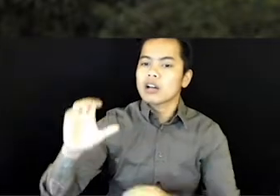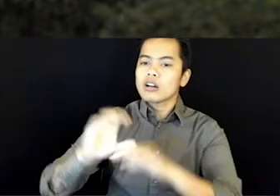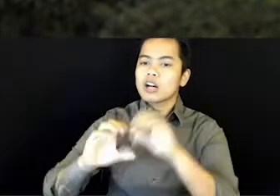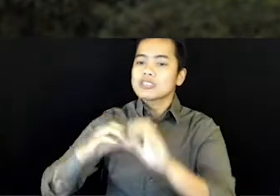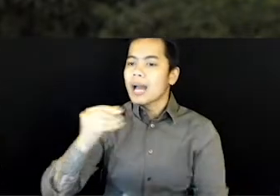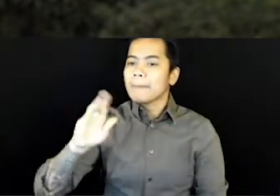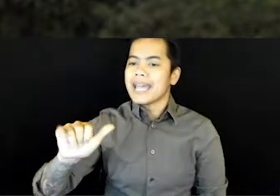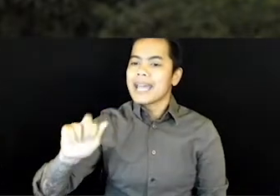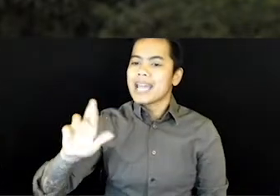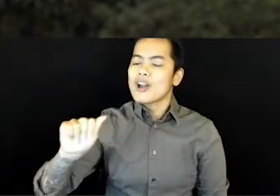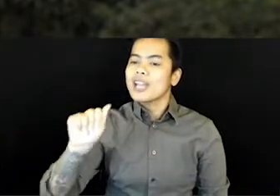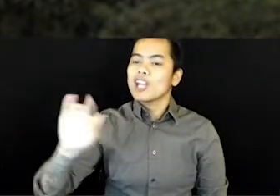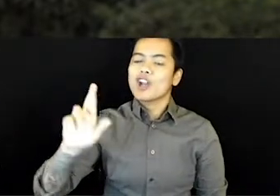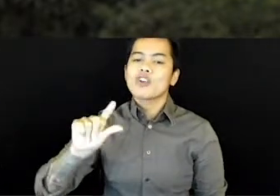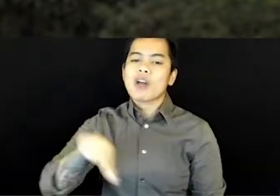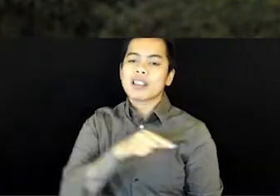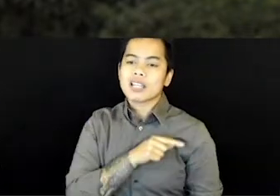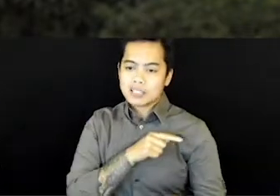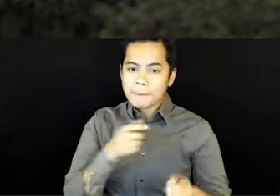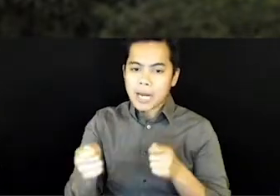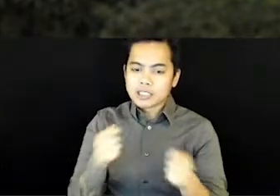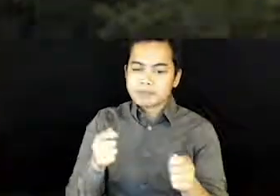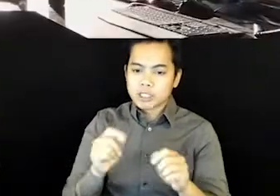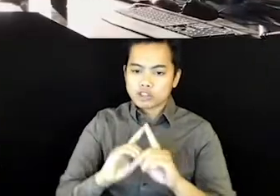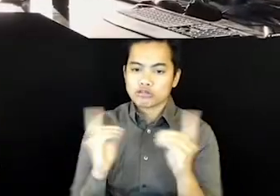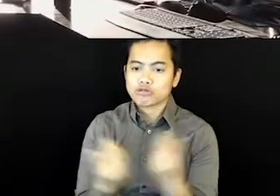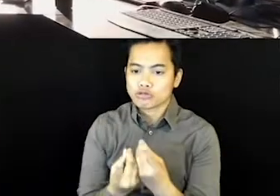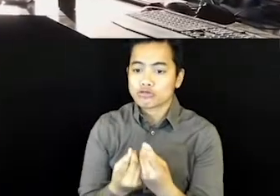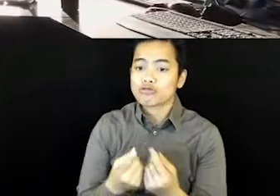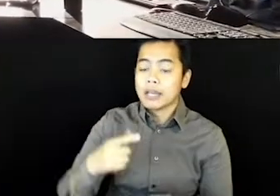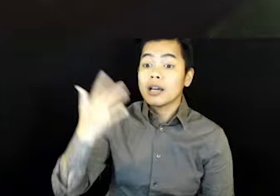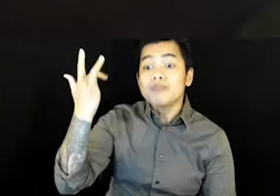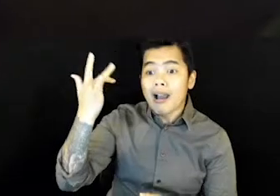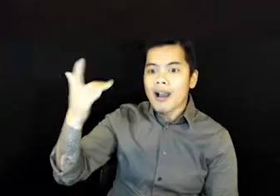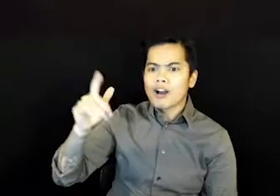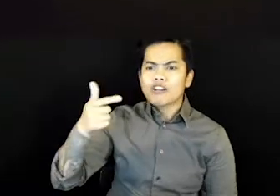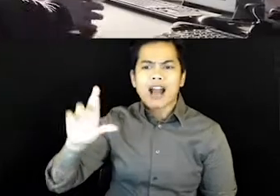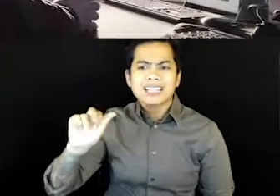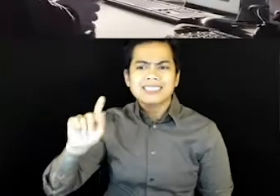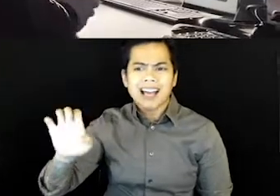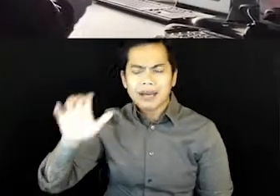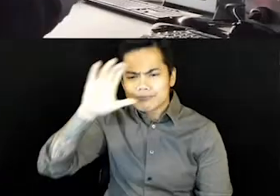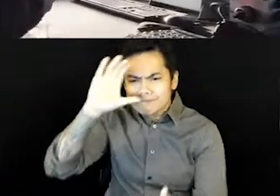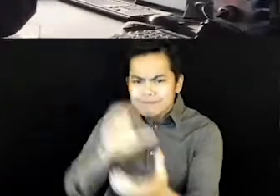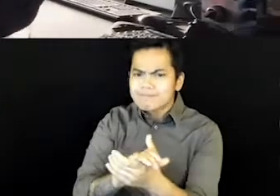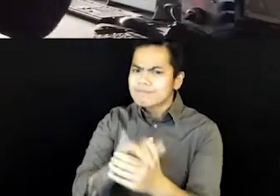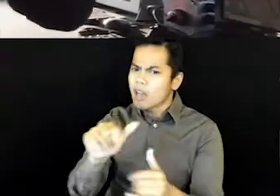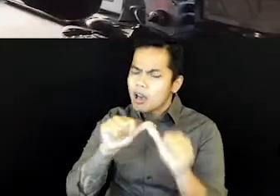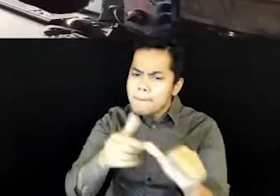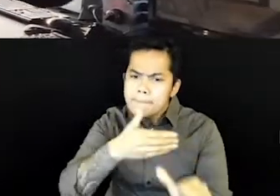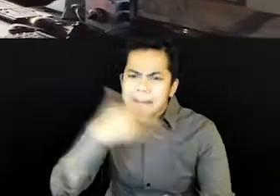between Granite Construction and Bay Area Air Quality Management District. We collaborated closely with them because Granite believes